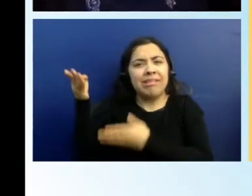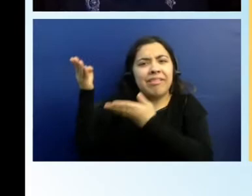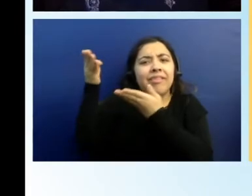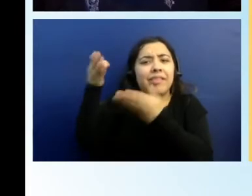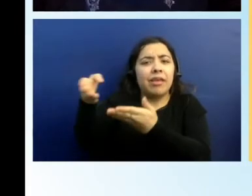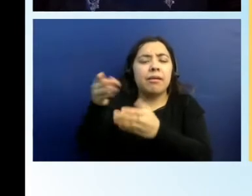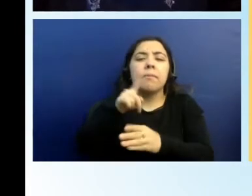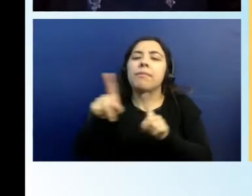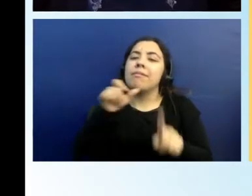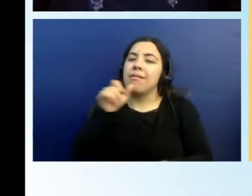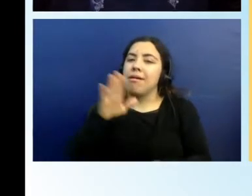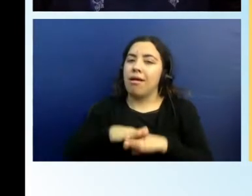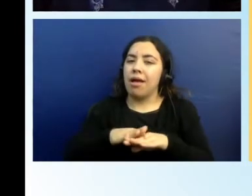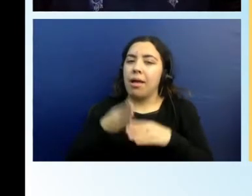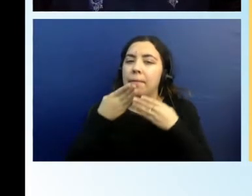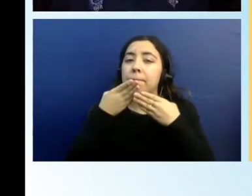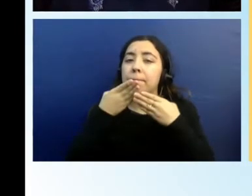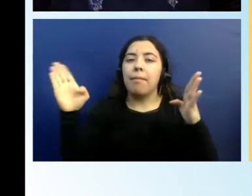lands.